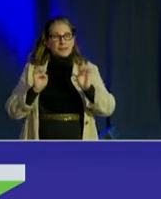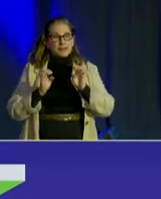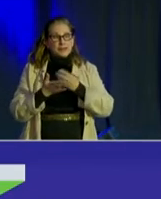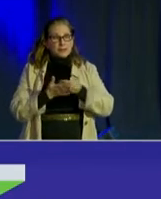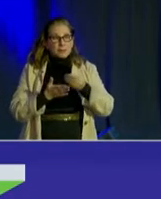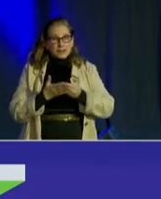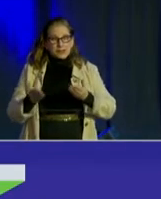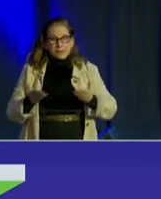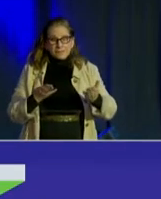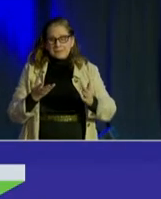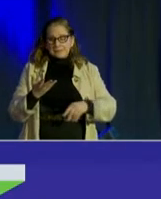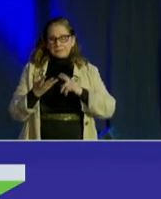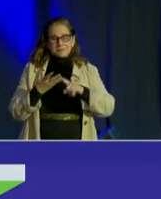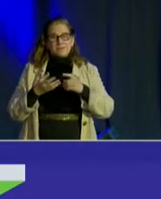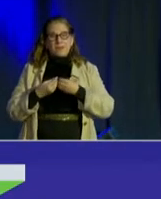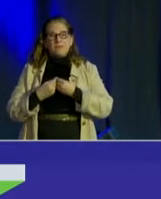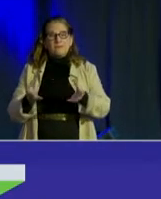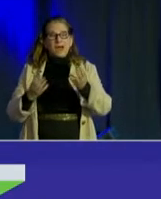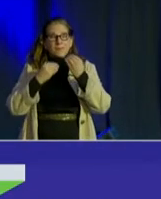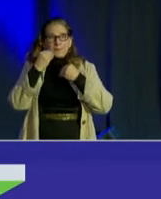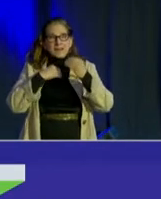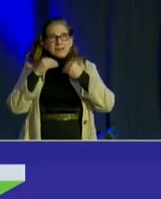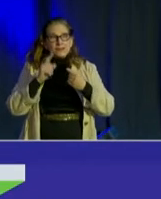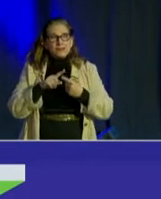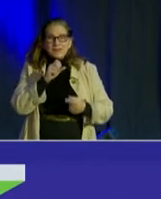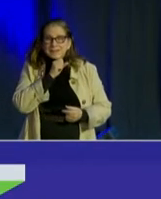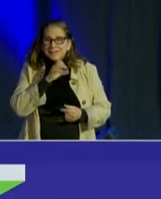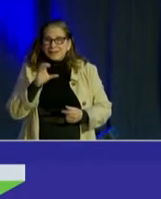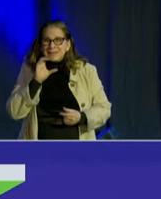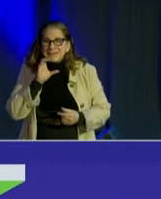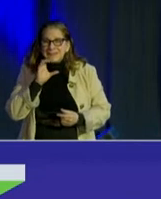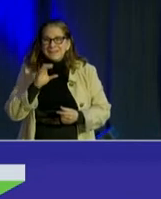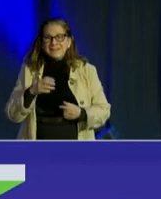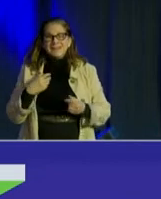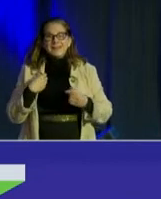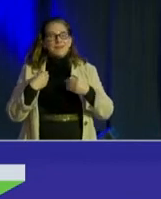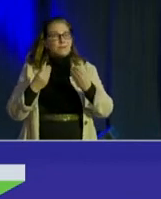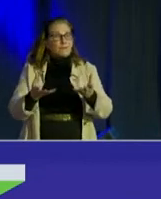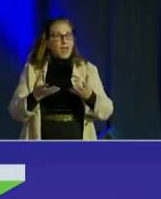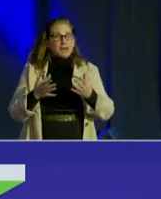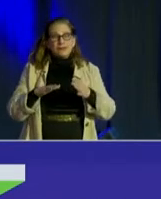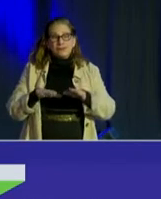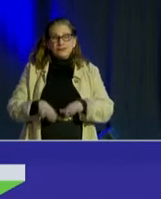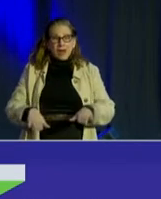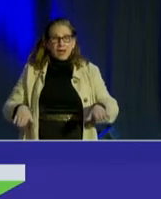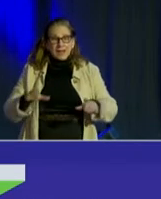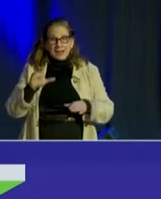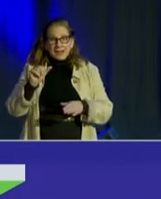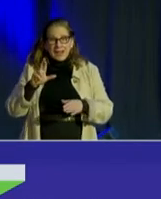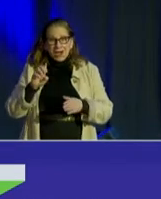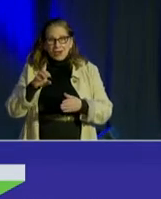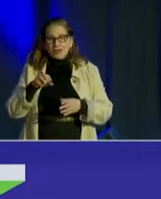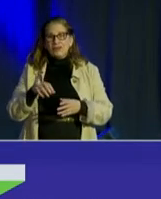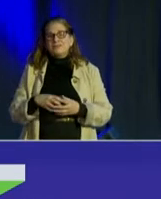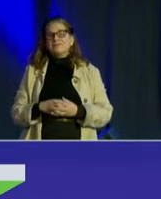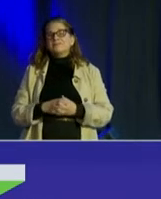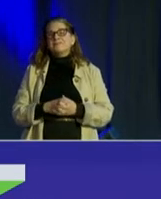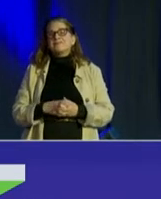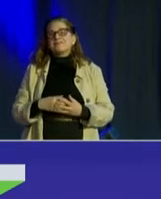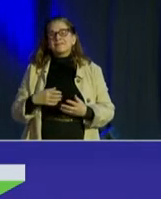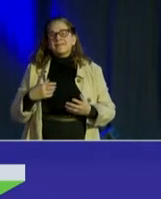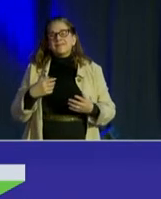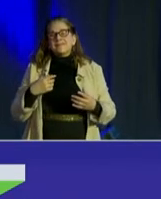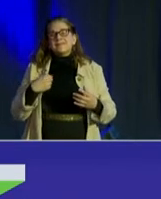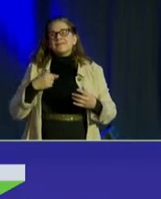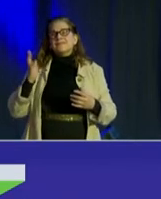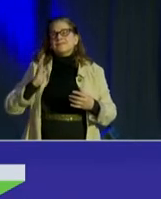homebound. It includes child care grants to have child care centers be able to make it back through when we were in phase 1 and full